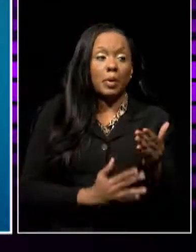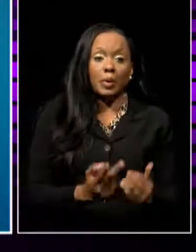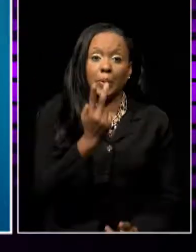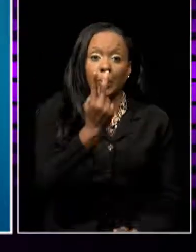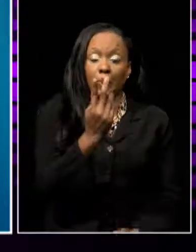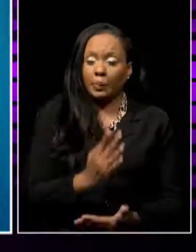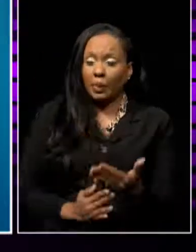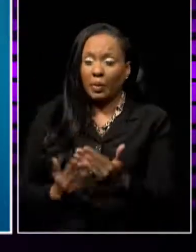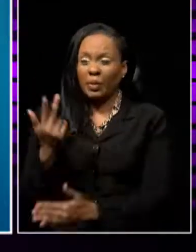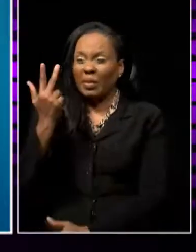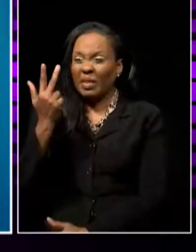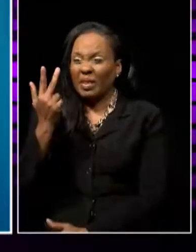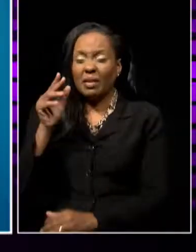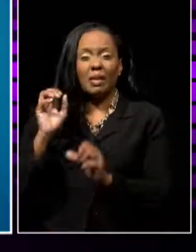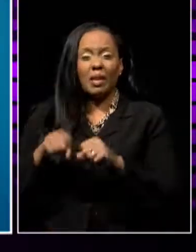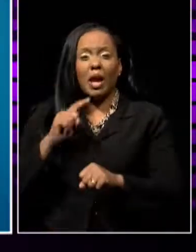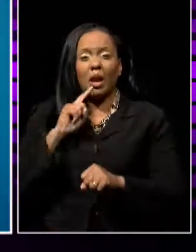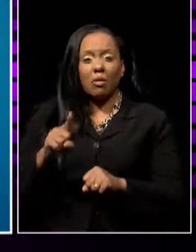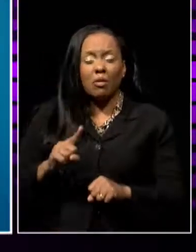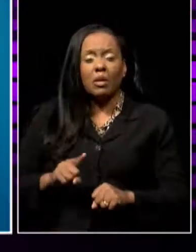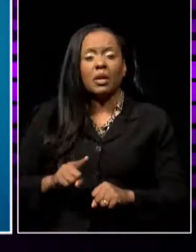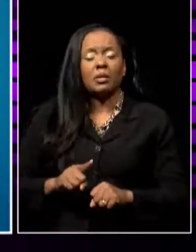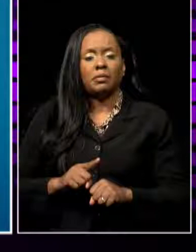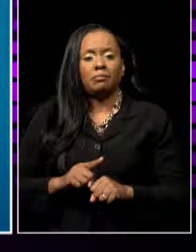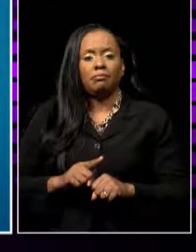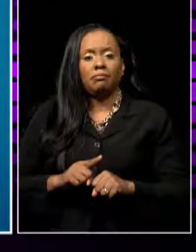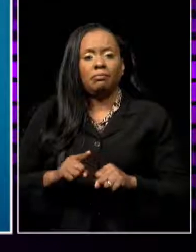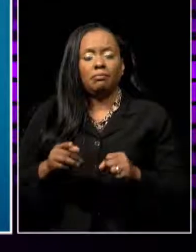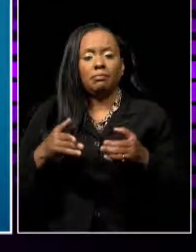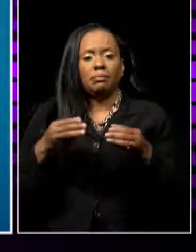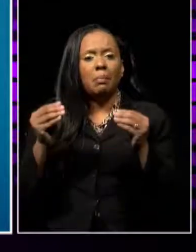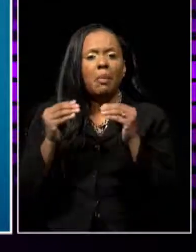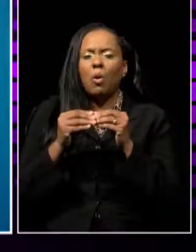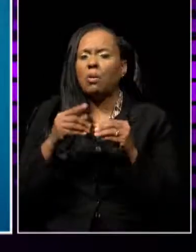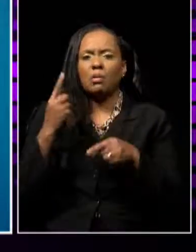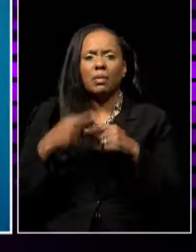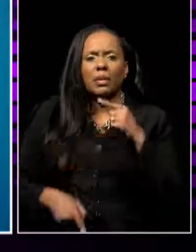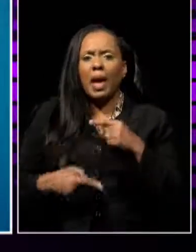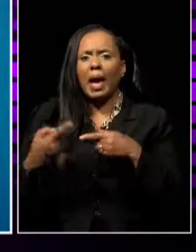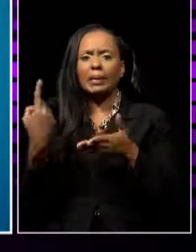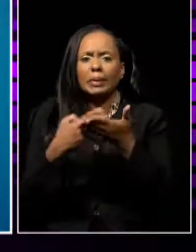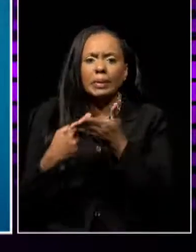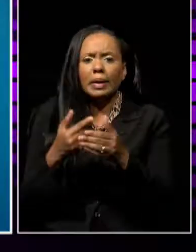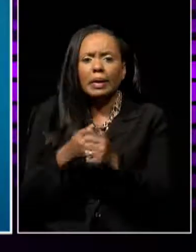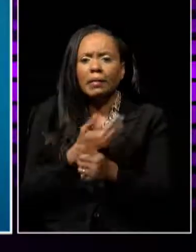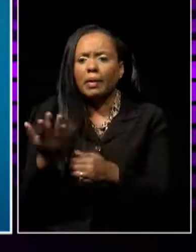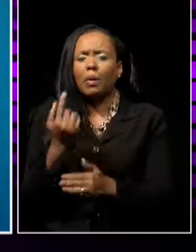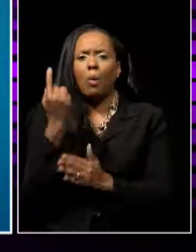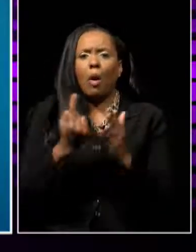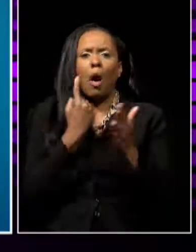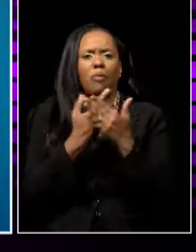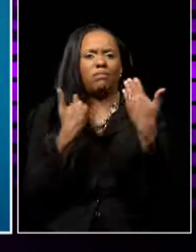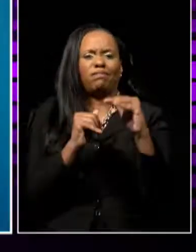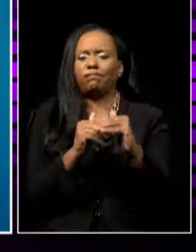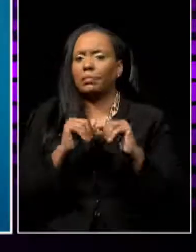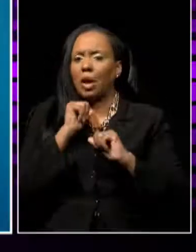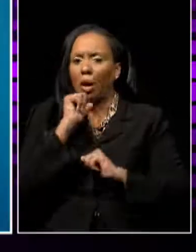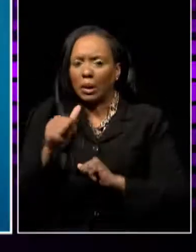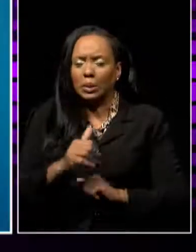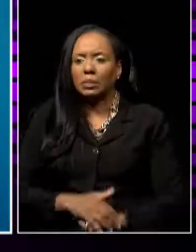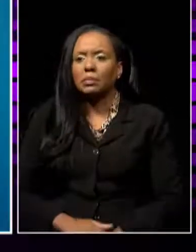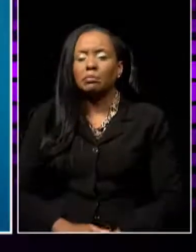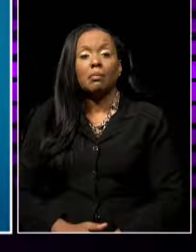this topic can simply not be covered in one single hour. I have some very exciting guests here this evening with